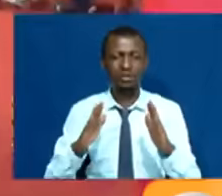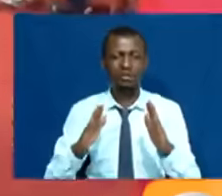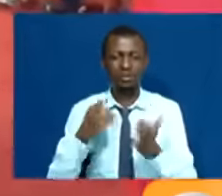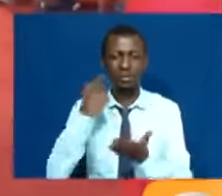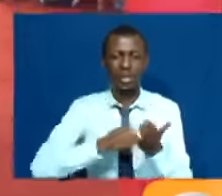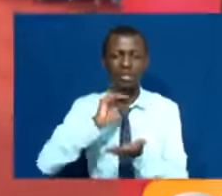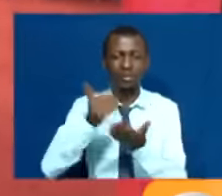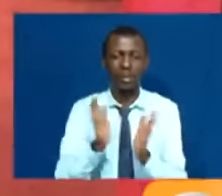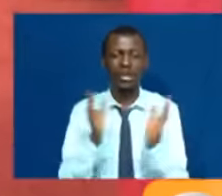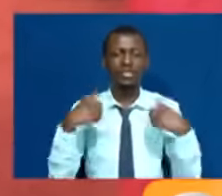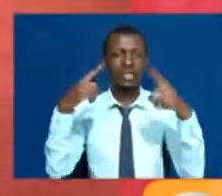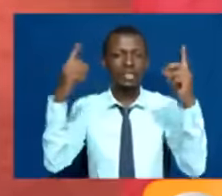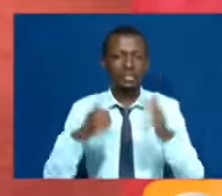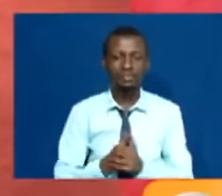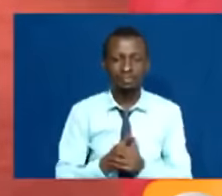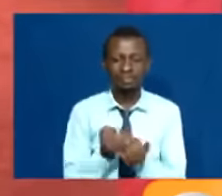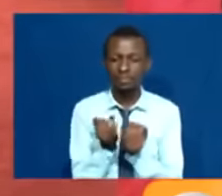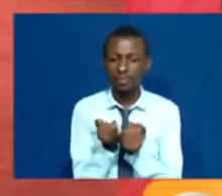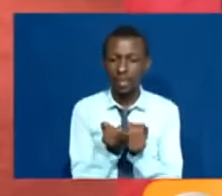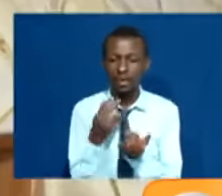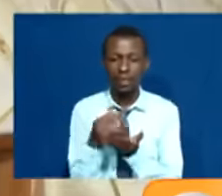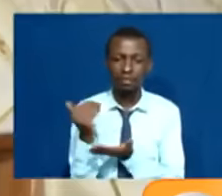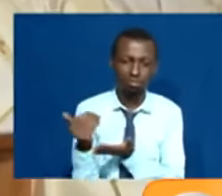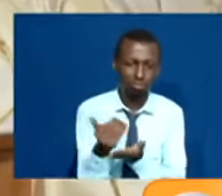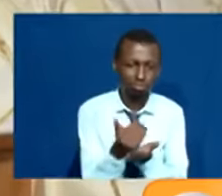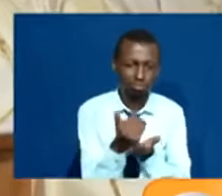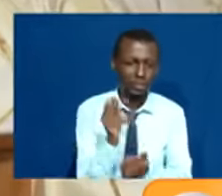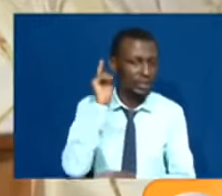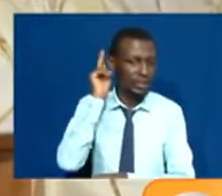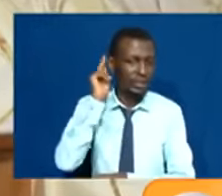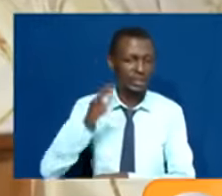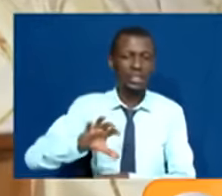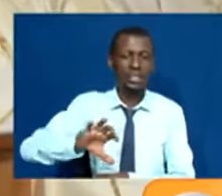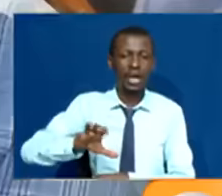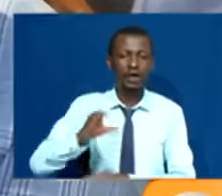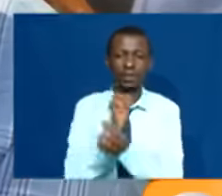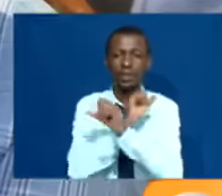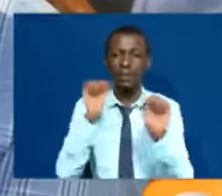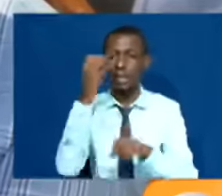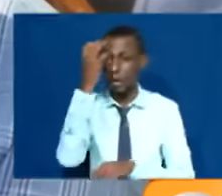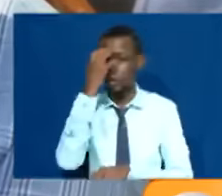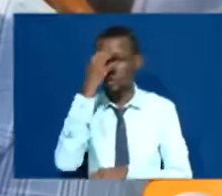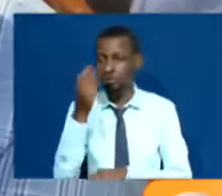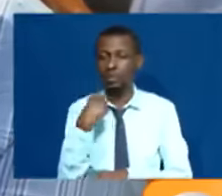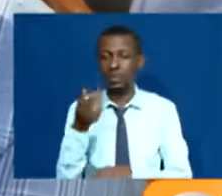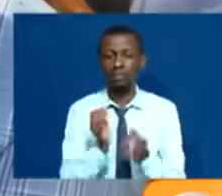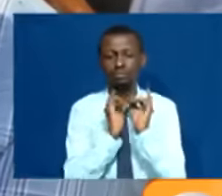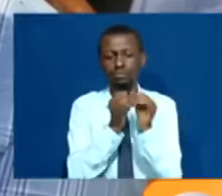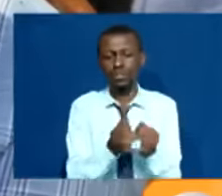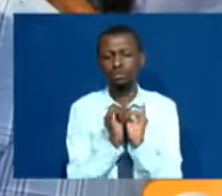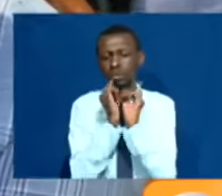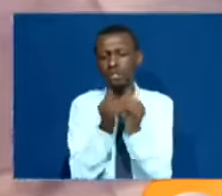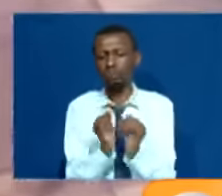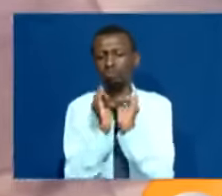so-called housing levy fund. On Saturday, during a fundraiser in Mosocho, Kisii County, President William Ruto hit out at individuals he said